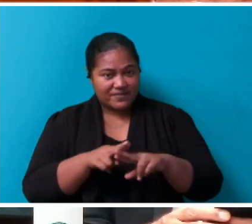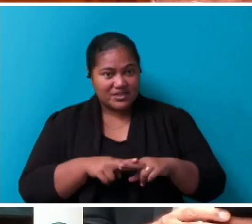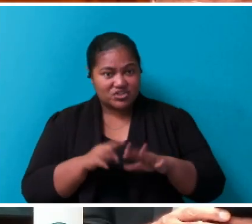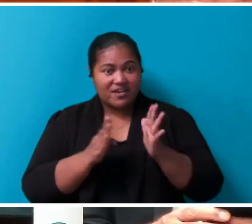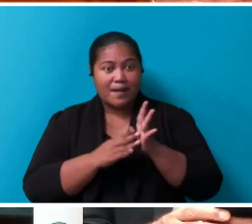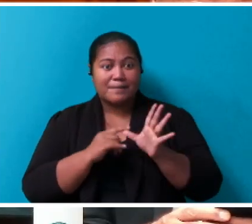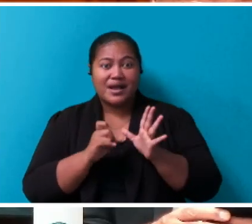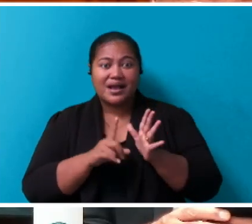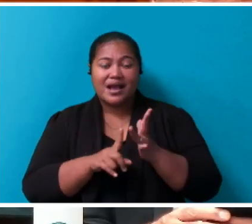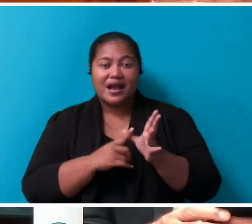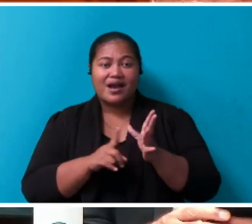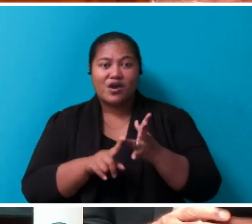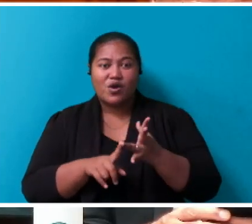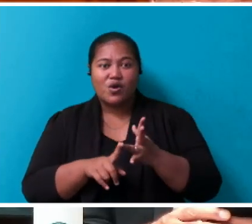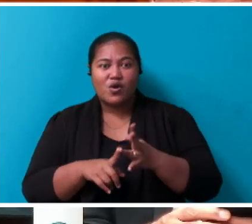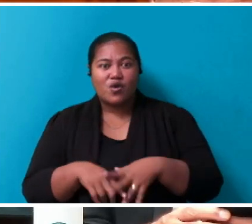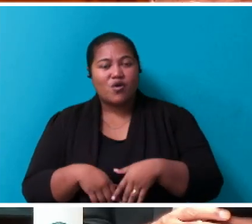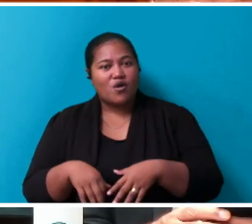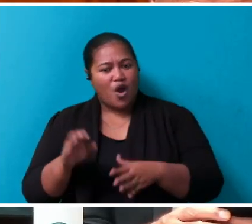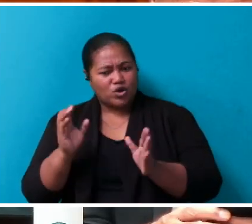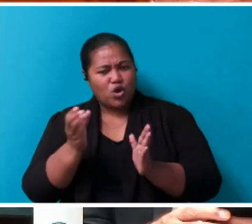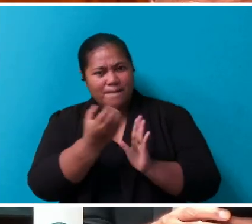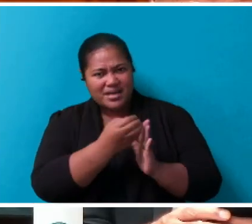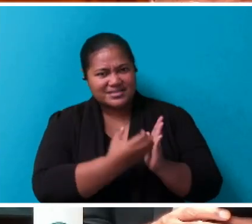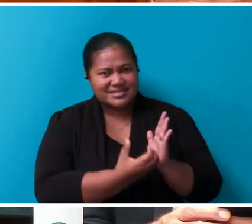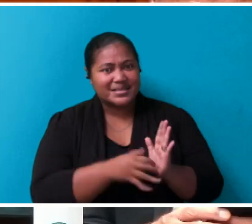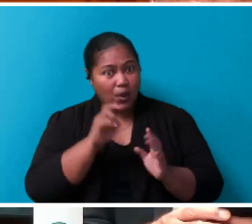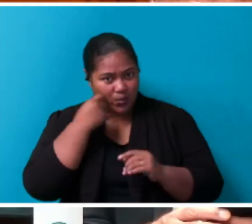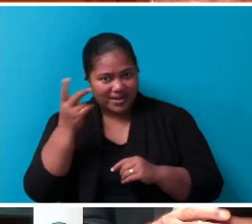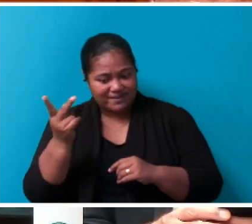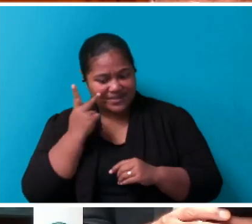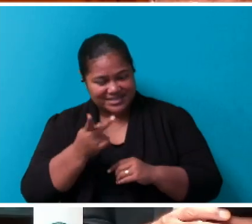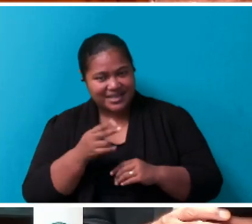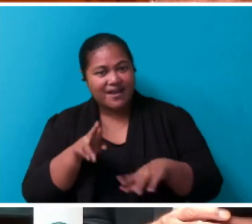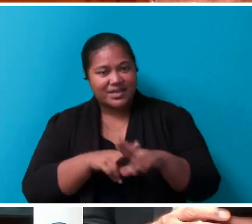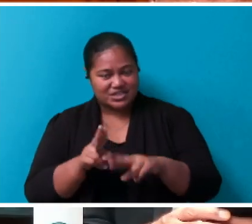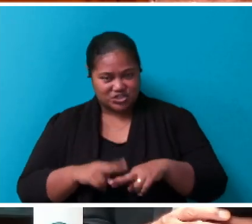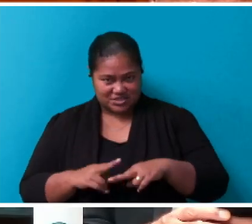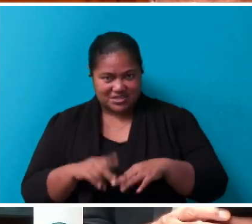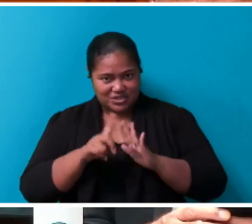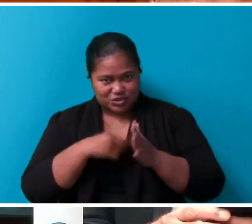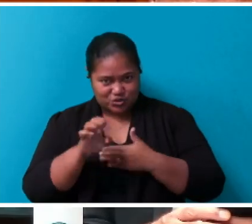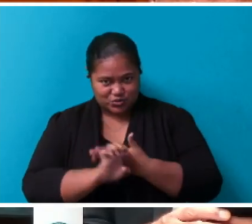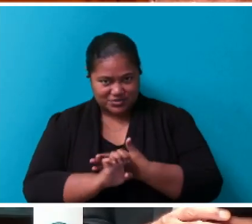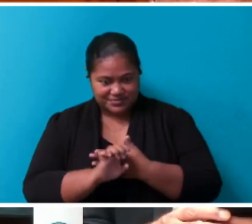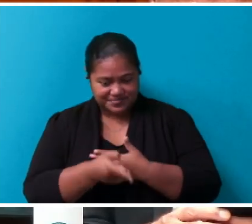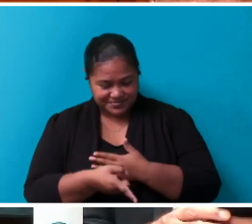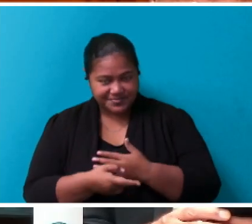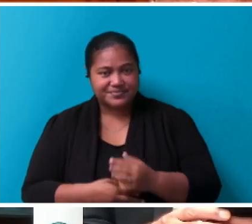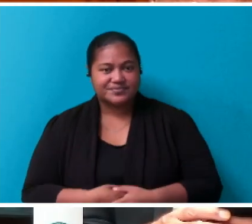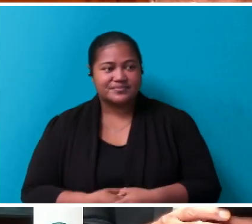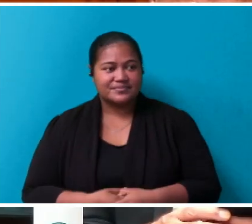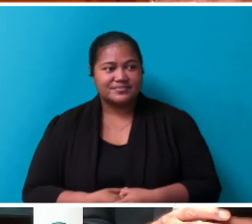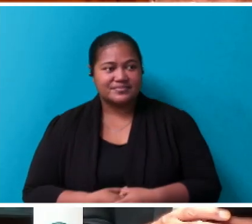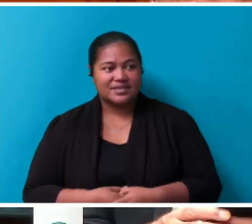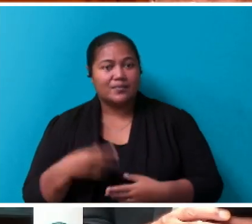of Commerce is expected to visit Fiji in June. This will be facilitated by the